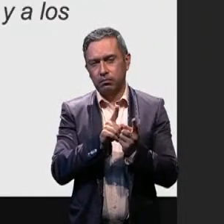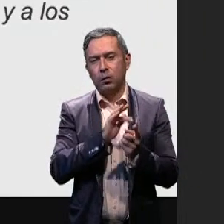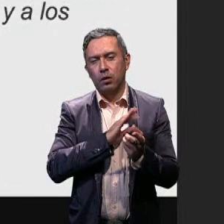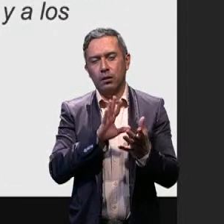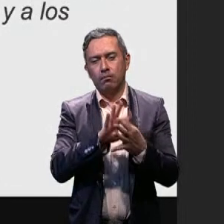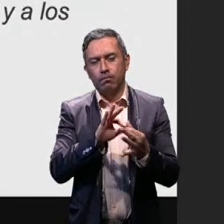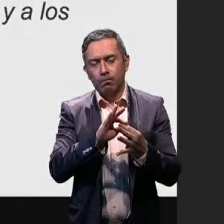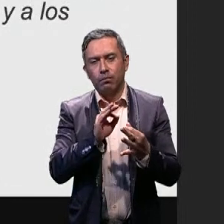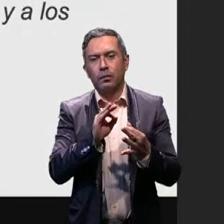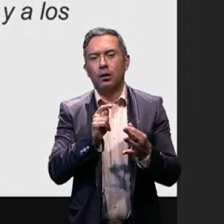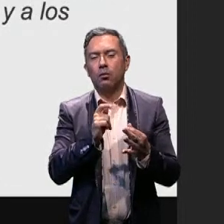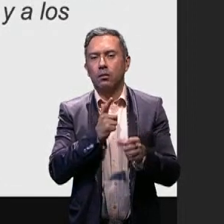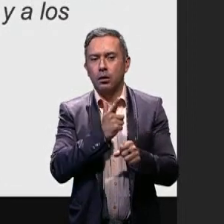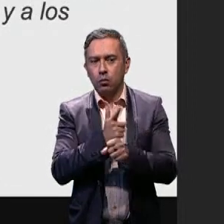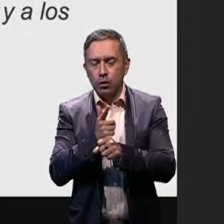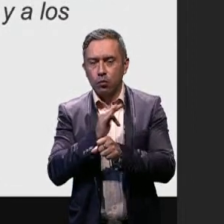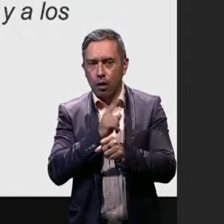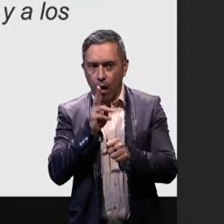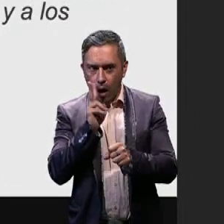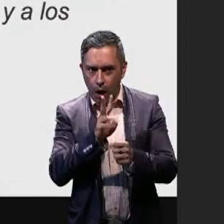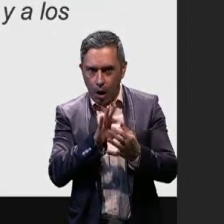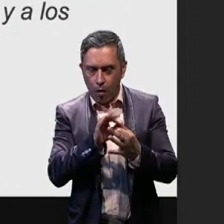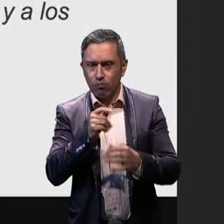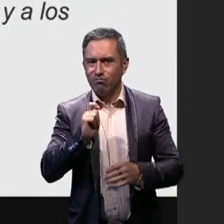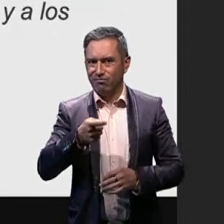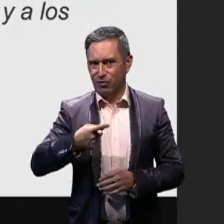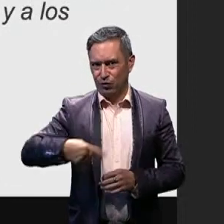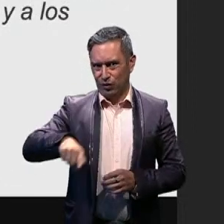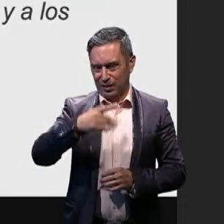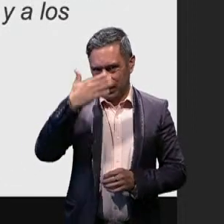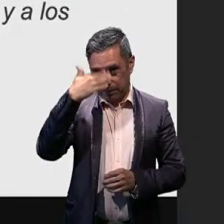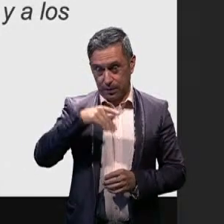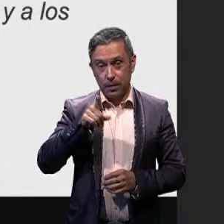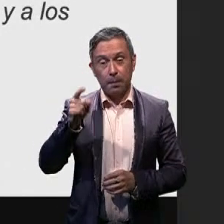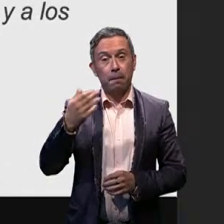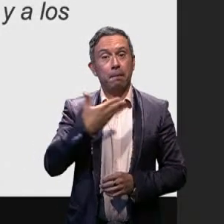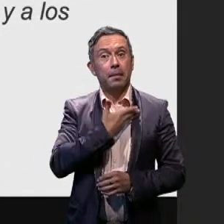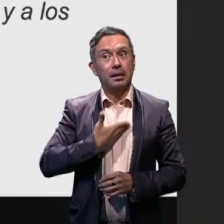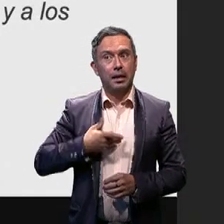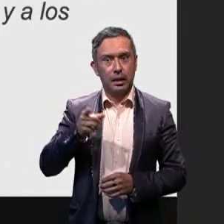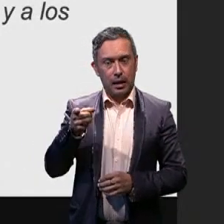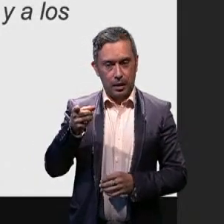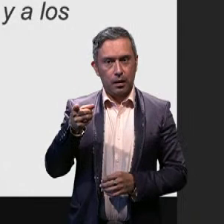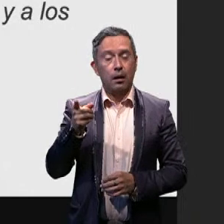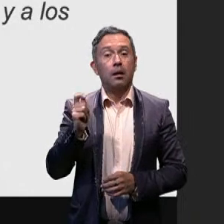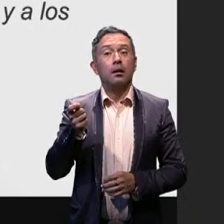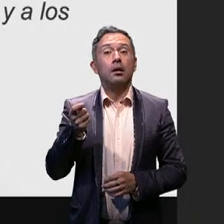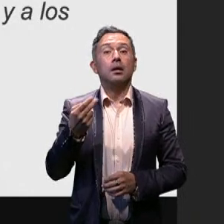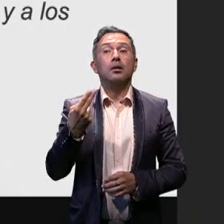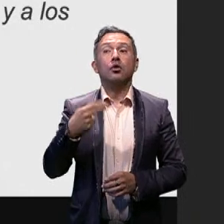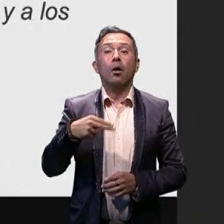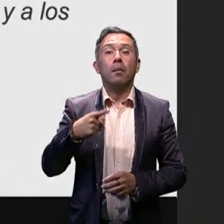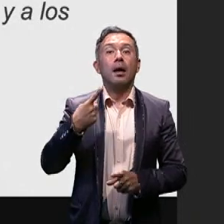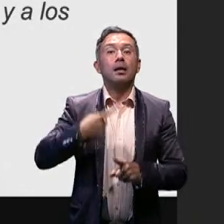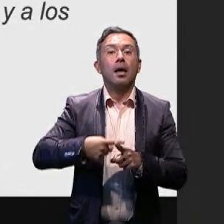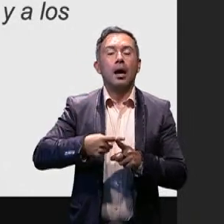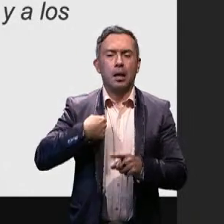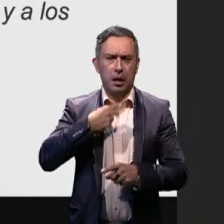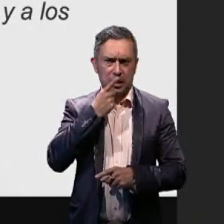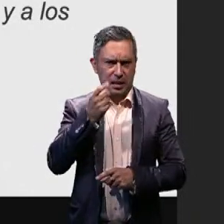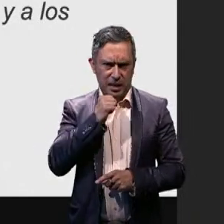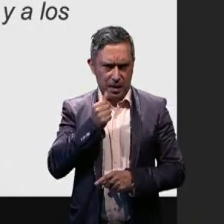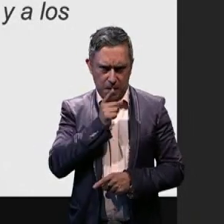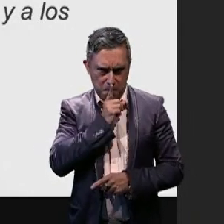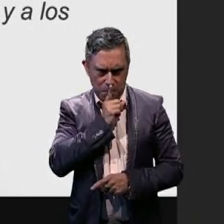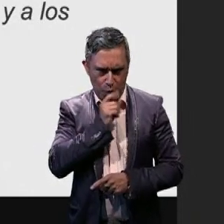president, and I'm very purposefully not saying names, that same president asked multiple attorney generals at